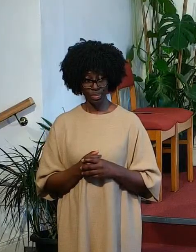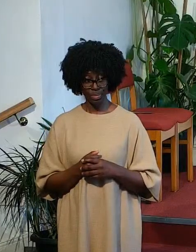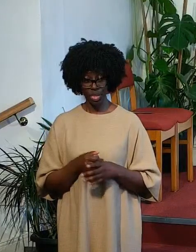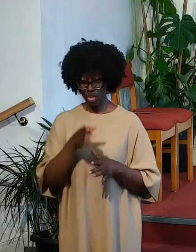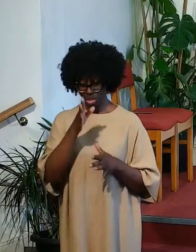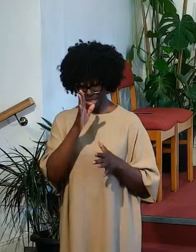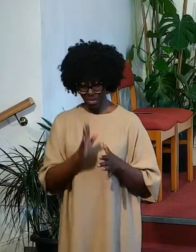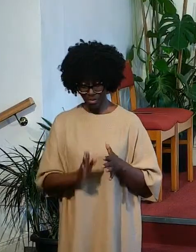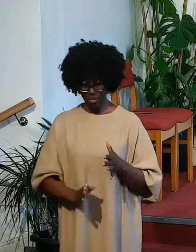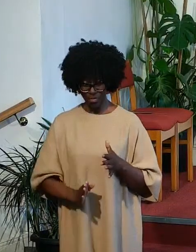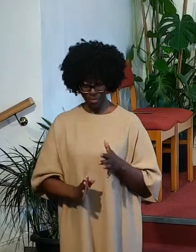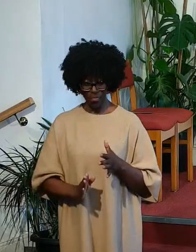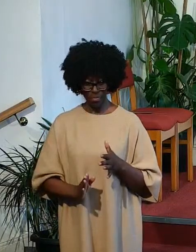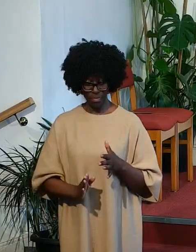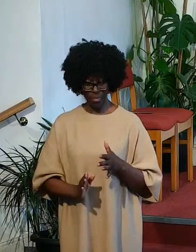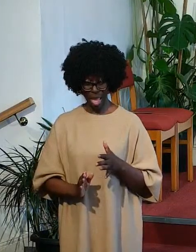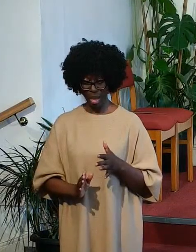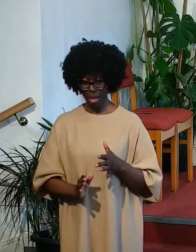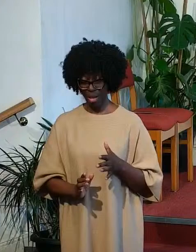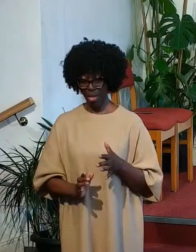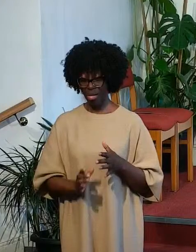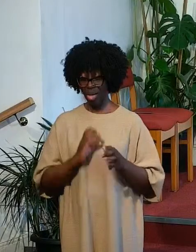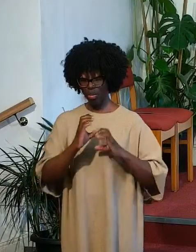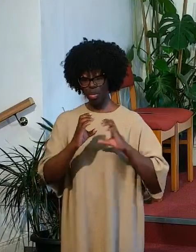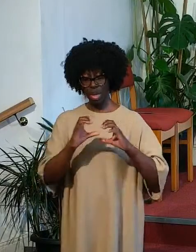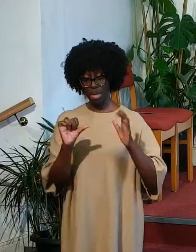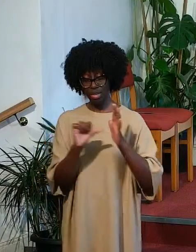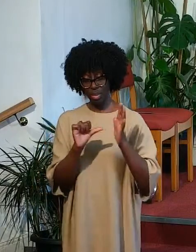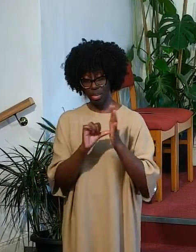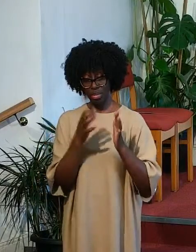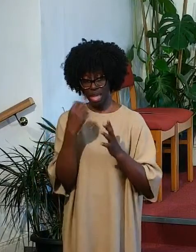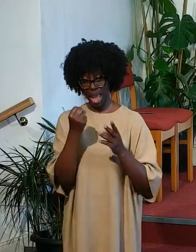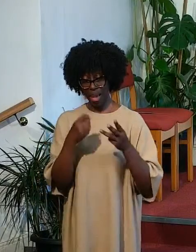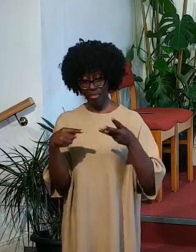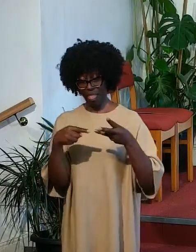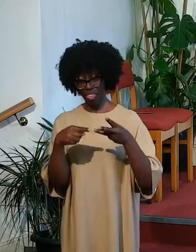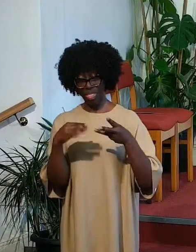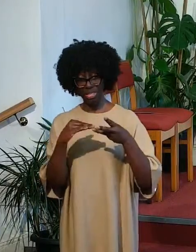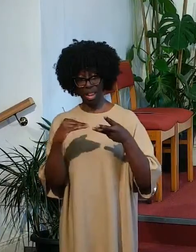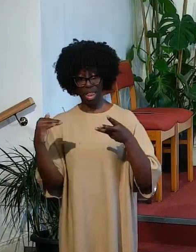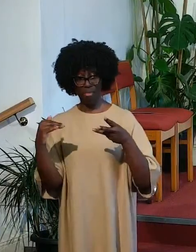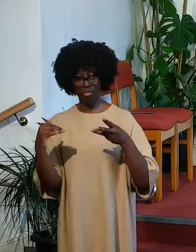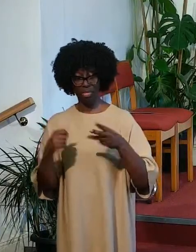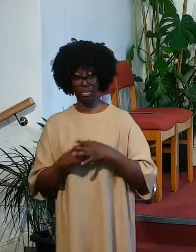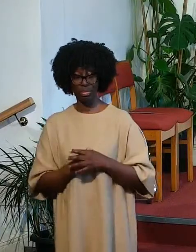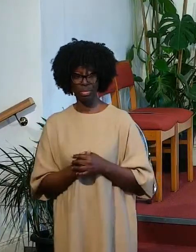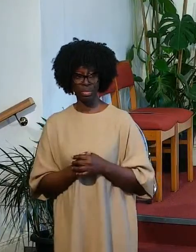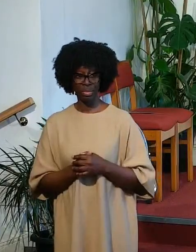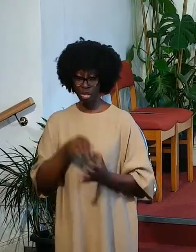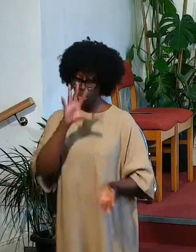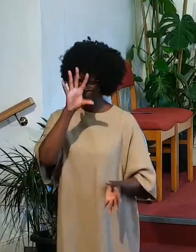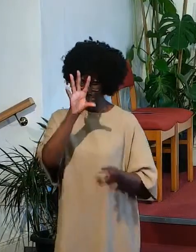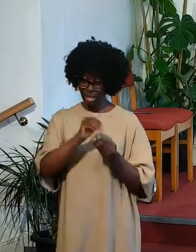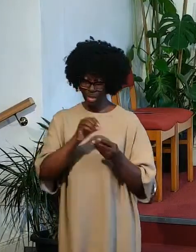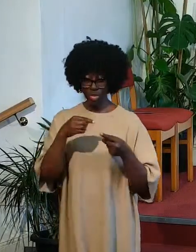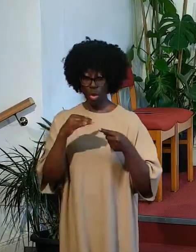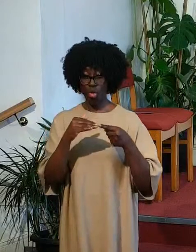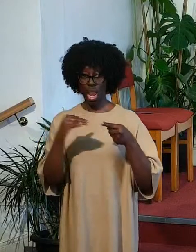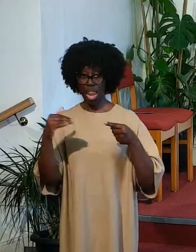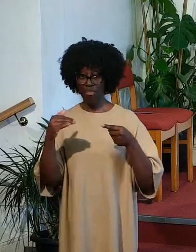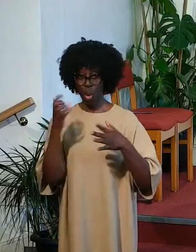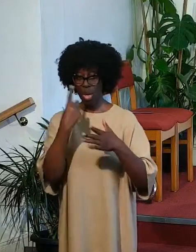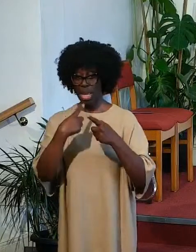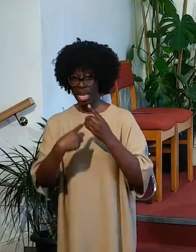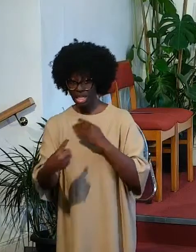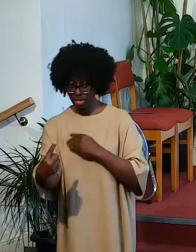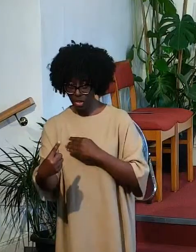communication problems, and therefore you've got to get to know them. So those are the differences. Let me summarize. Level 1, an